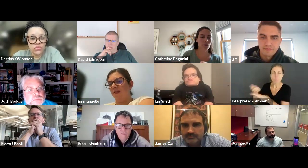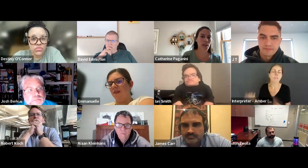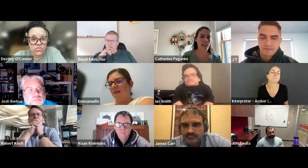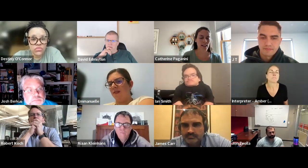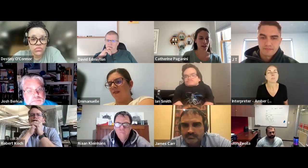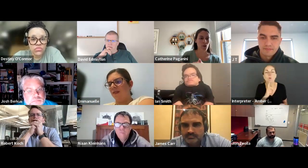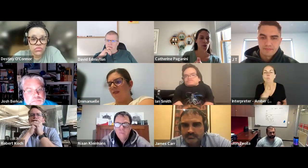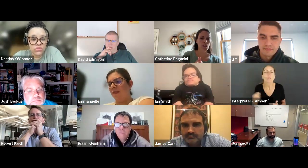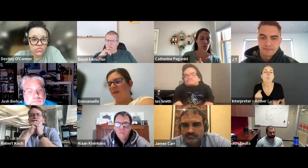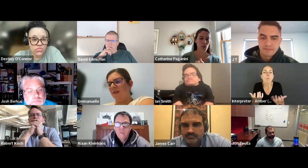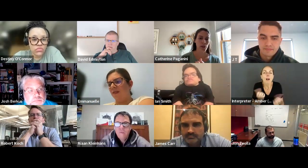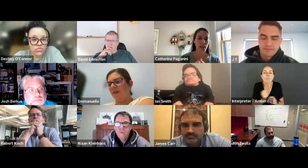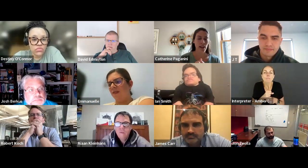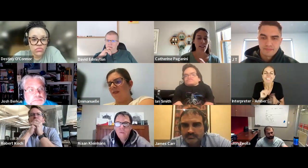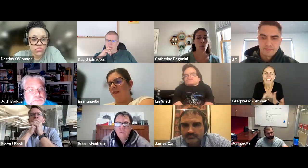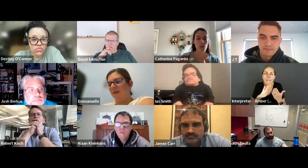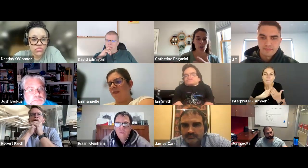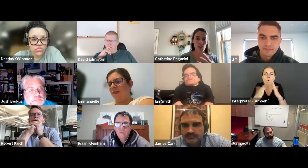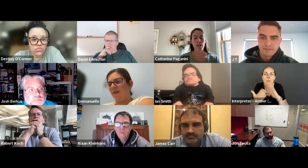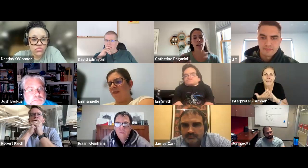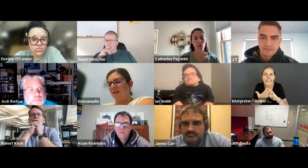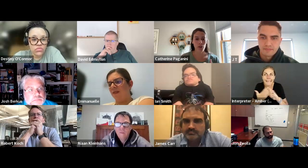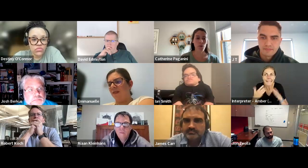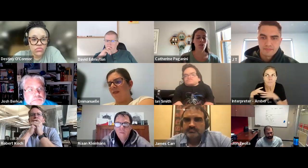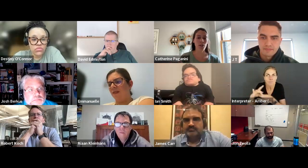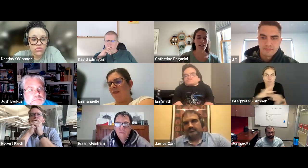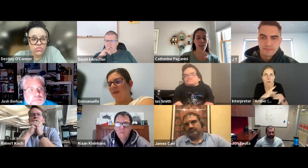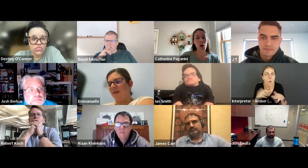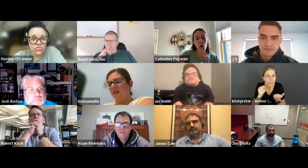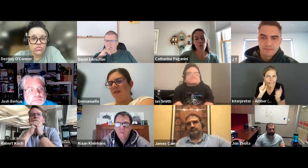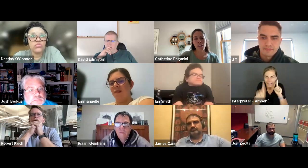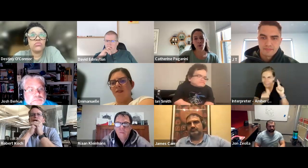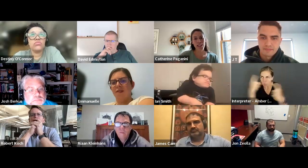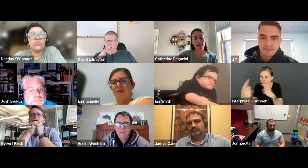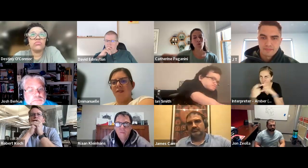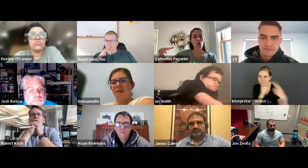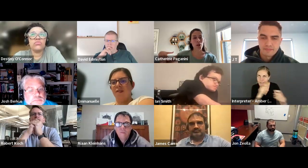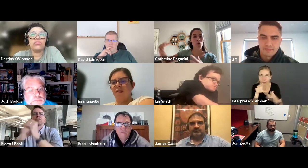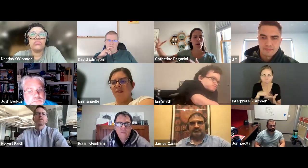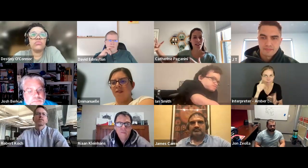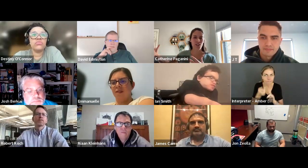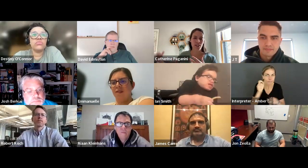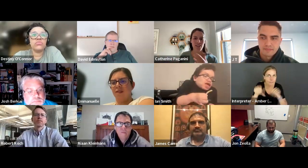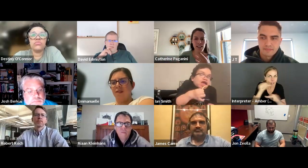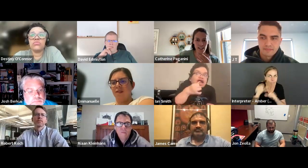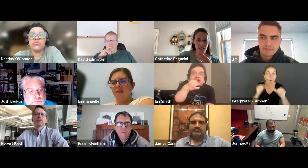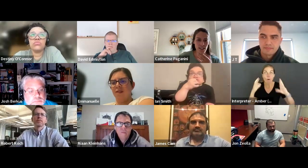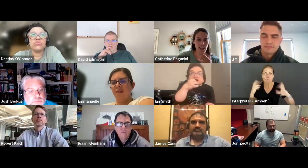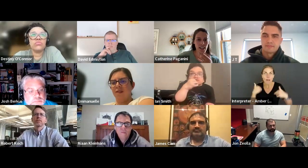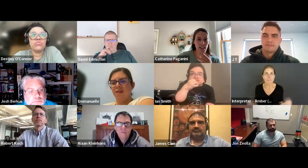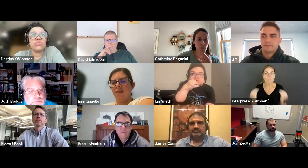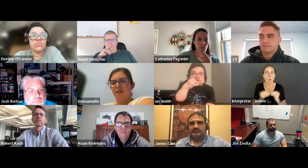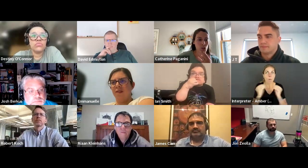have kind of create that kind of community where we can ask questions and learn from each other. And hopefully we'll have more and more initiatives like